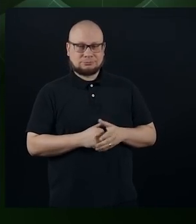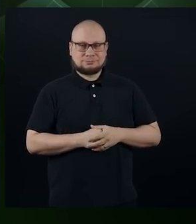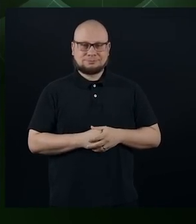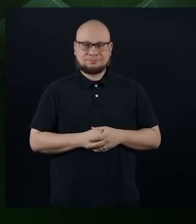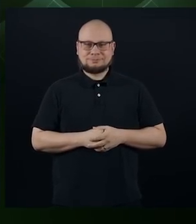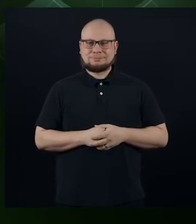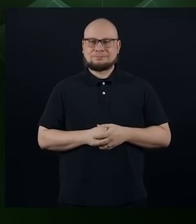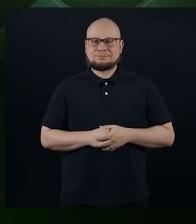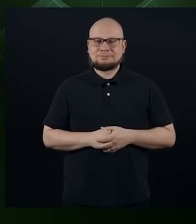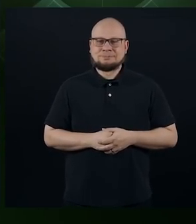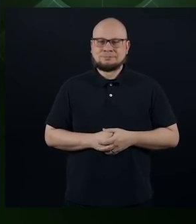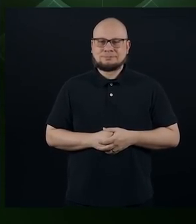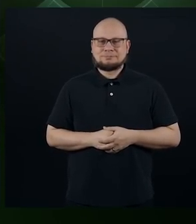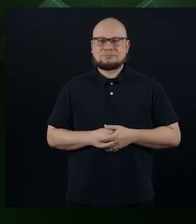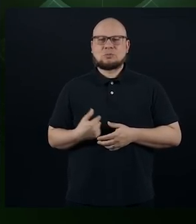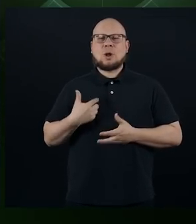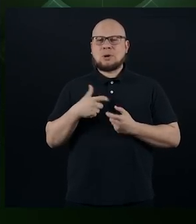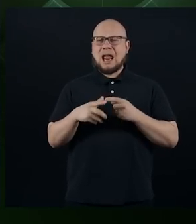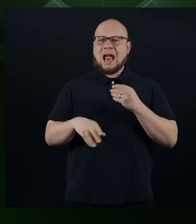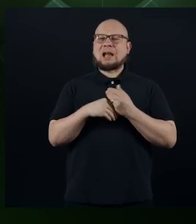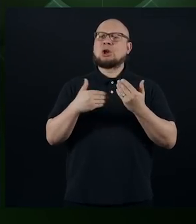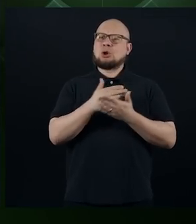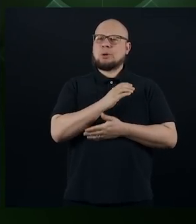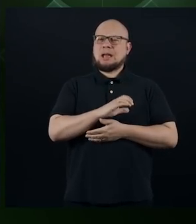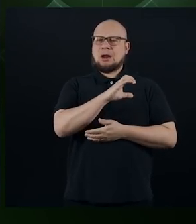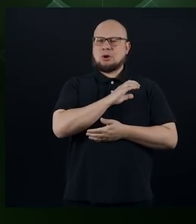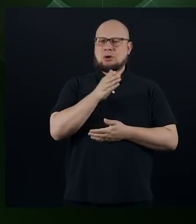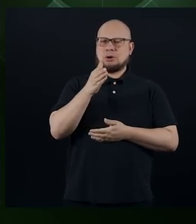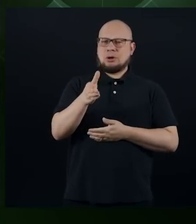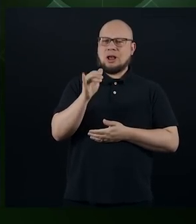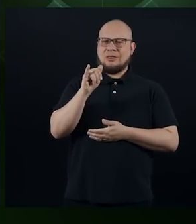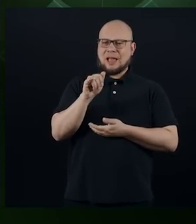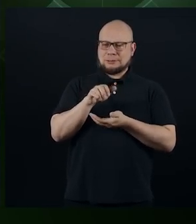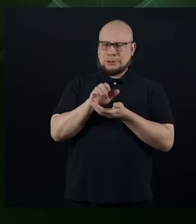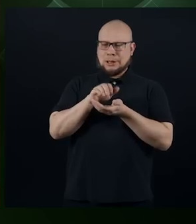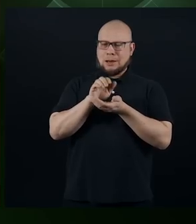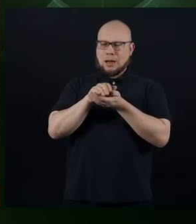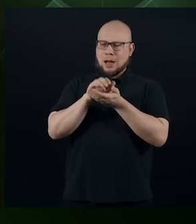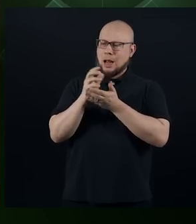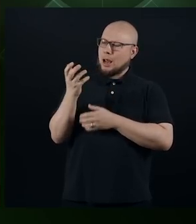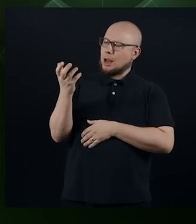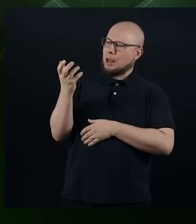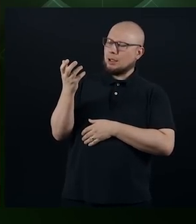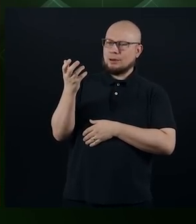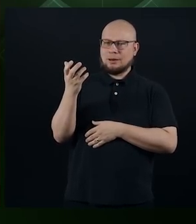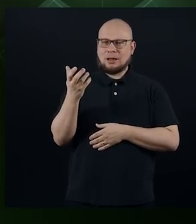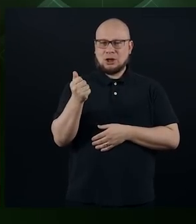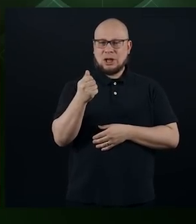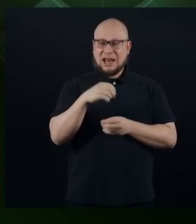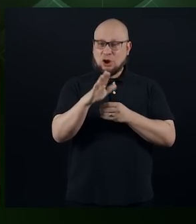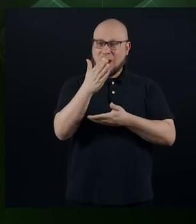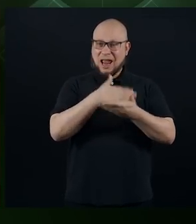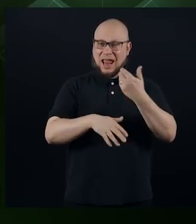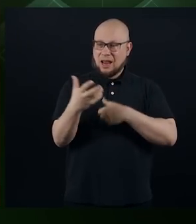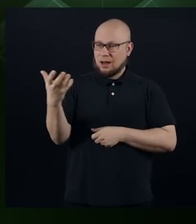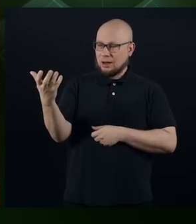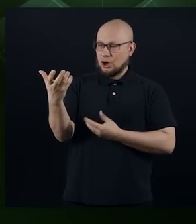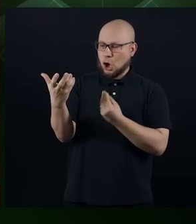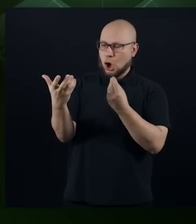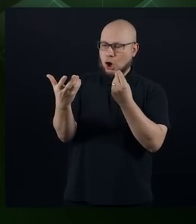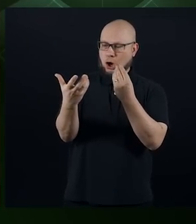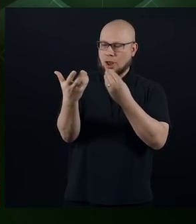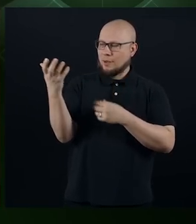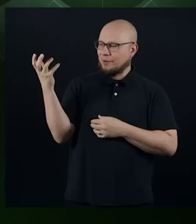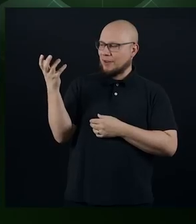to introduce a character in Sailor's Grave, the Cursed Captain. This is a character you carry in the palm of your hand